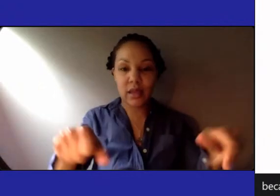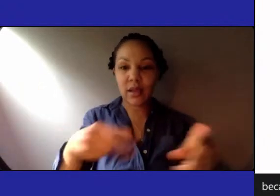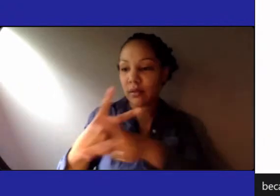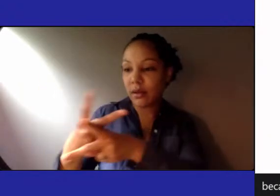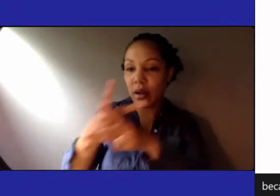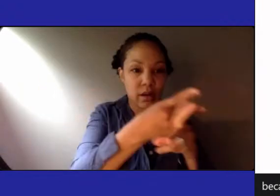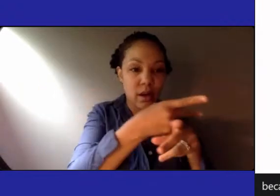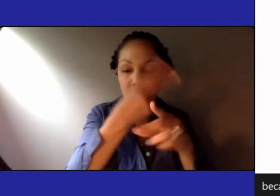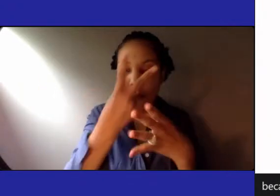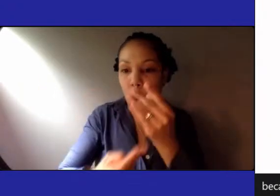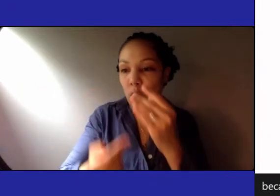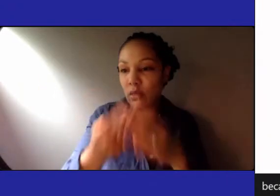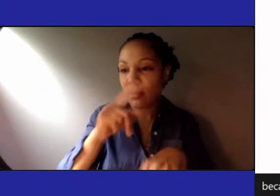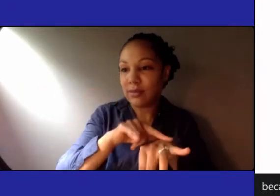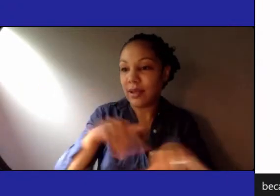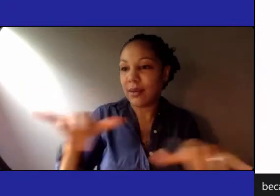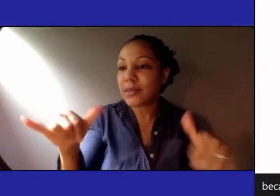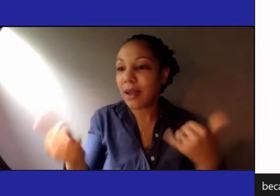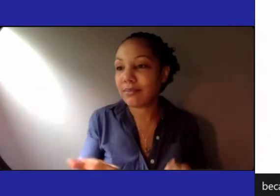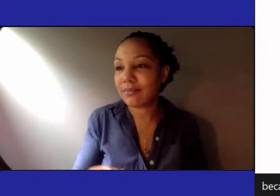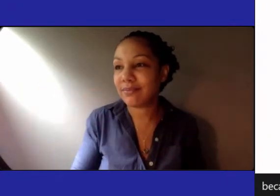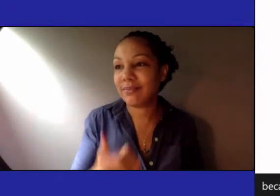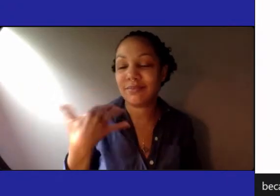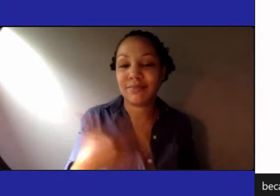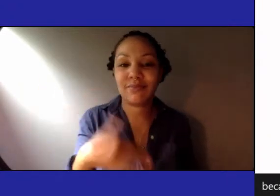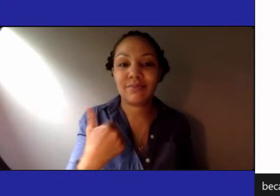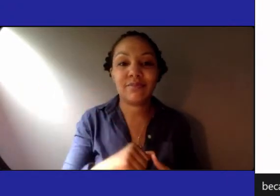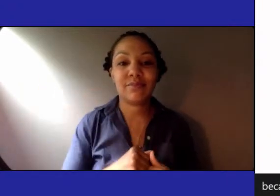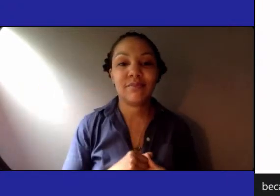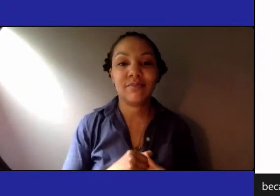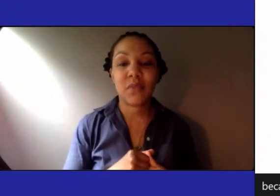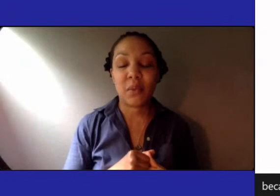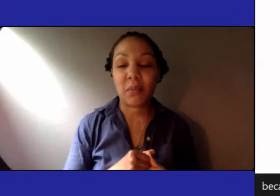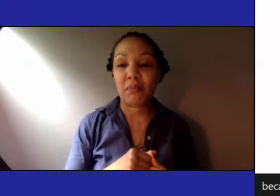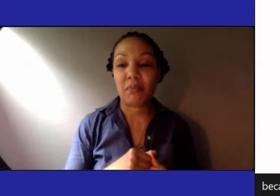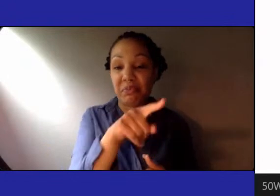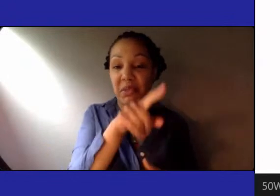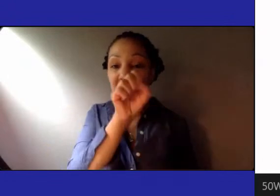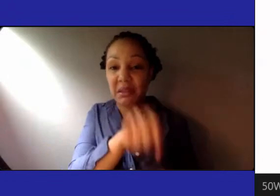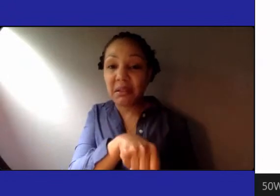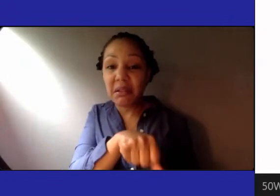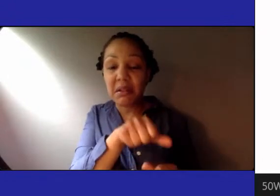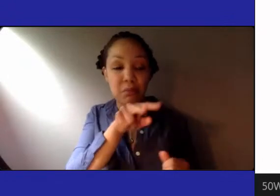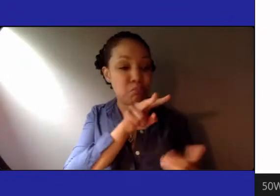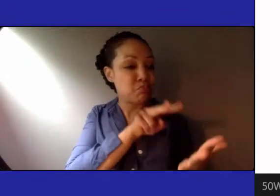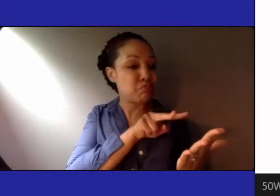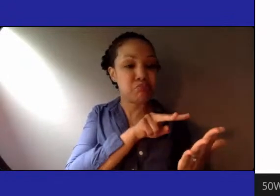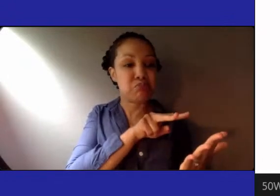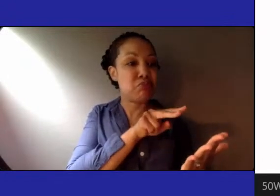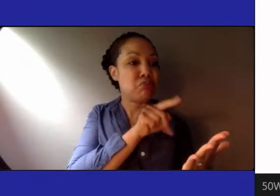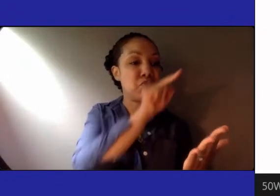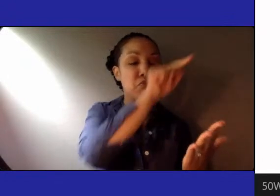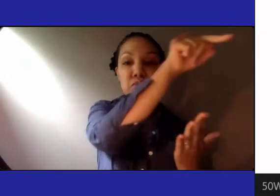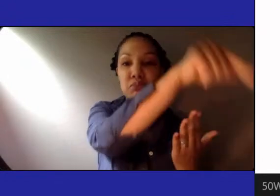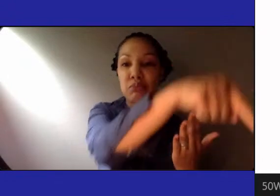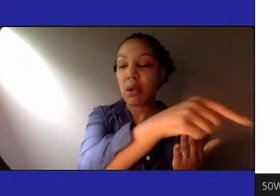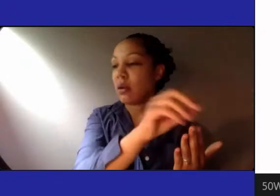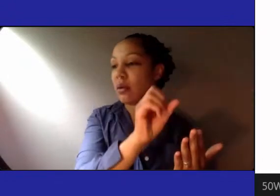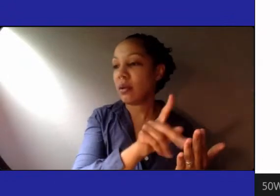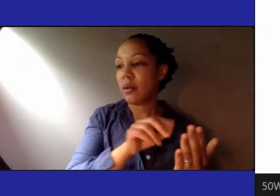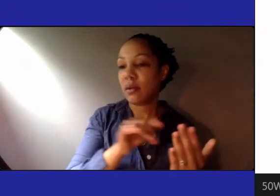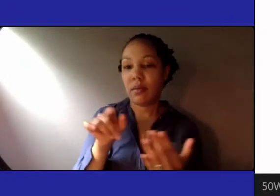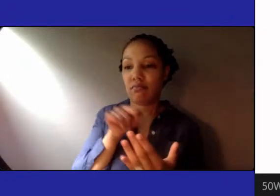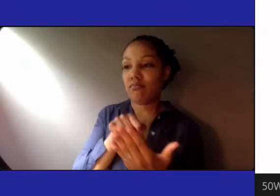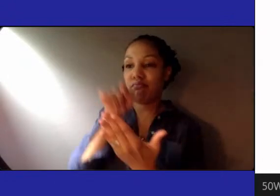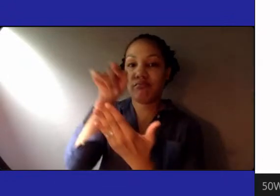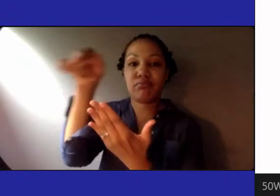prohibit the kinds of things we're doing. But in one spot, he could be looking at images over that period of